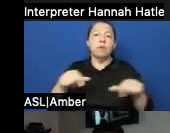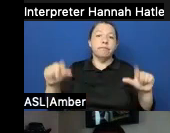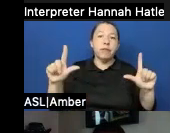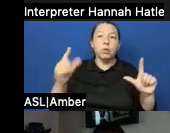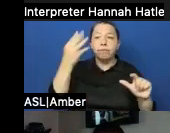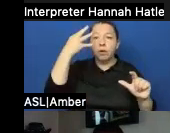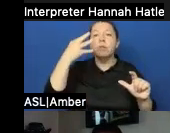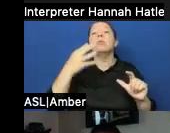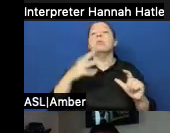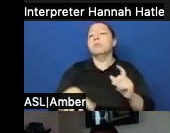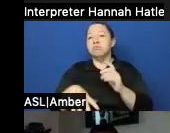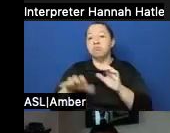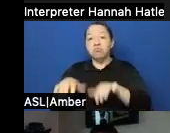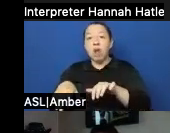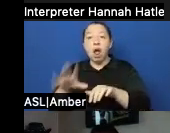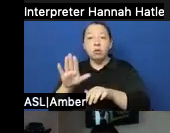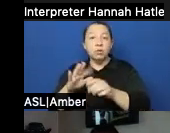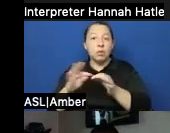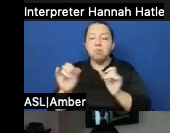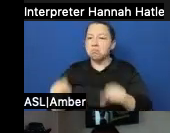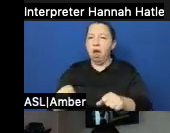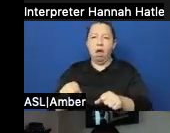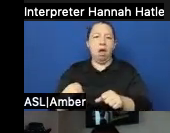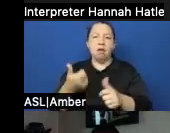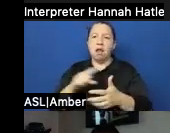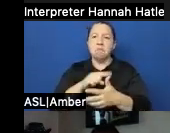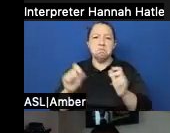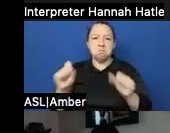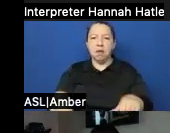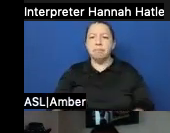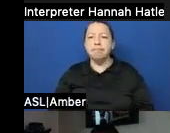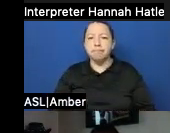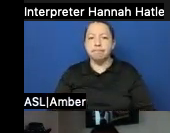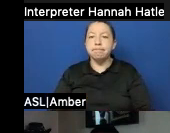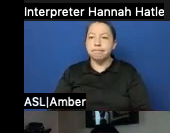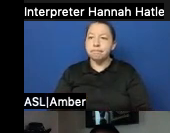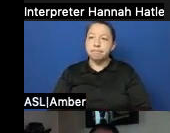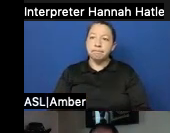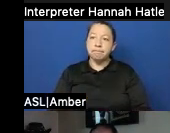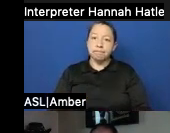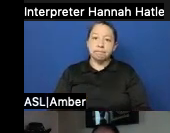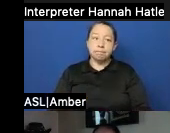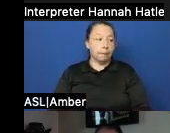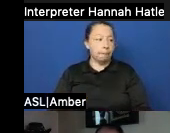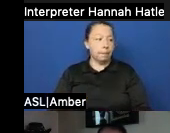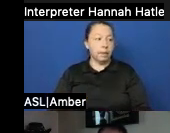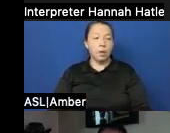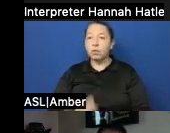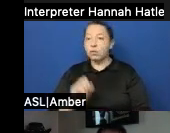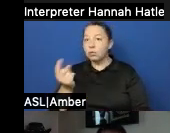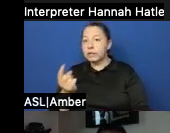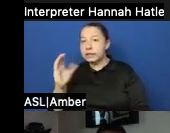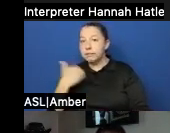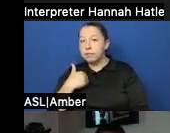It's fine. Okay, so we have a question